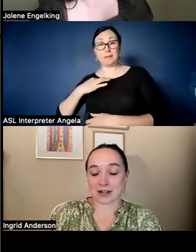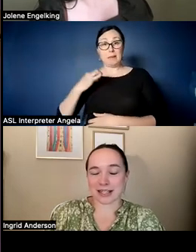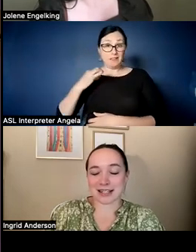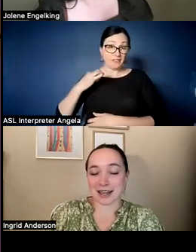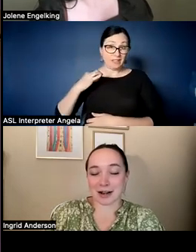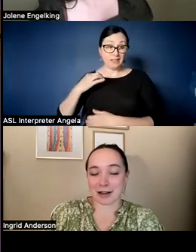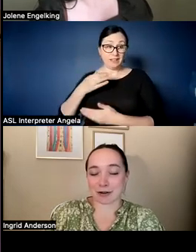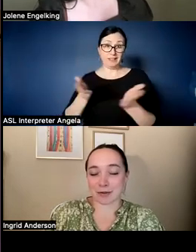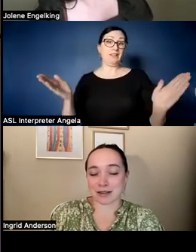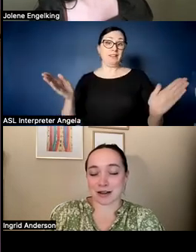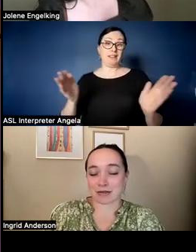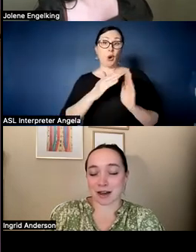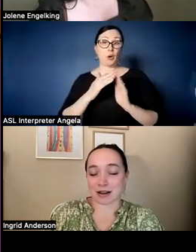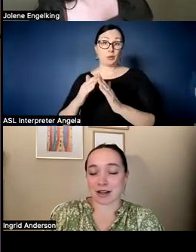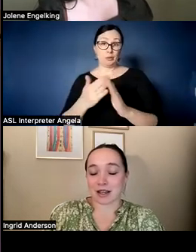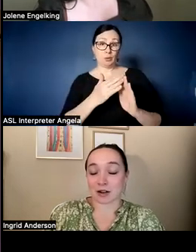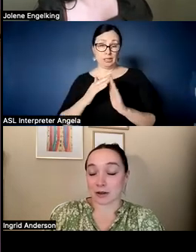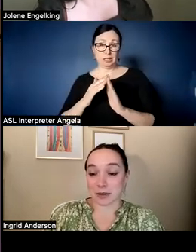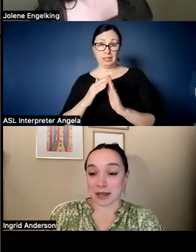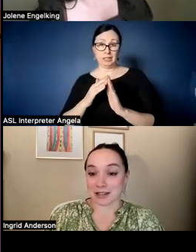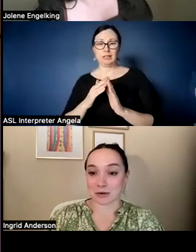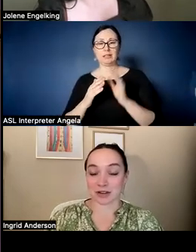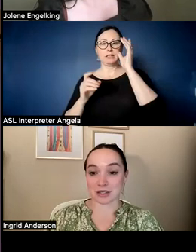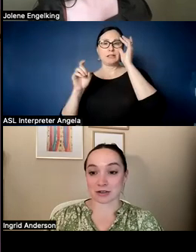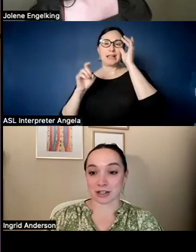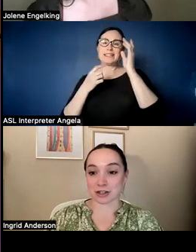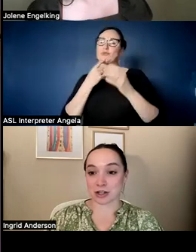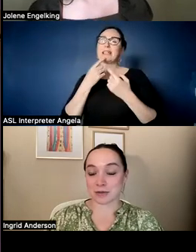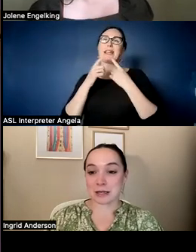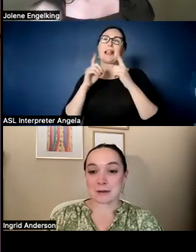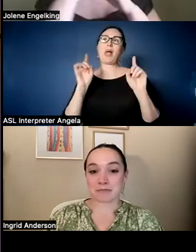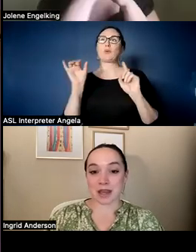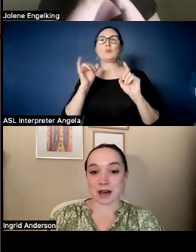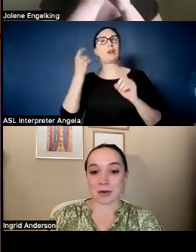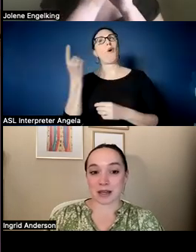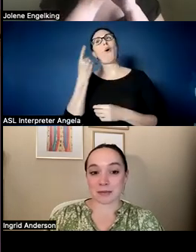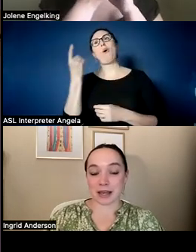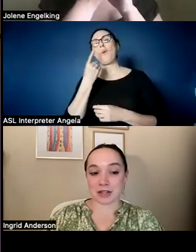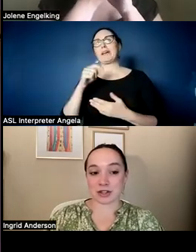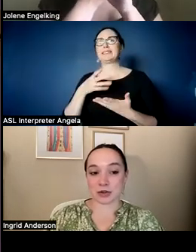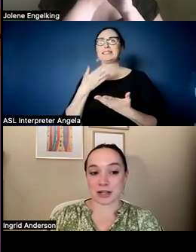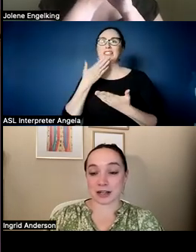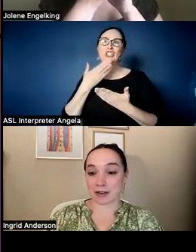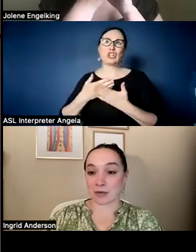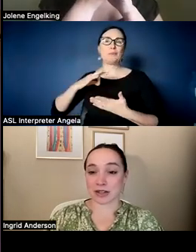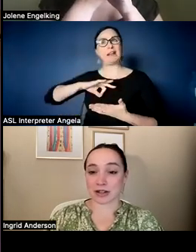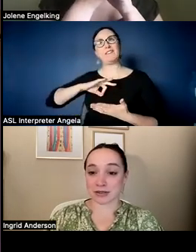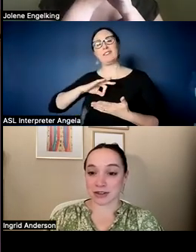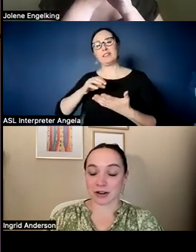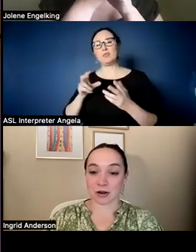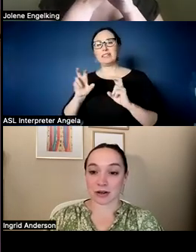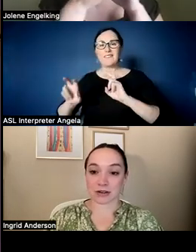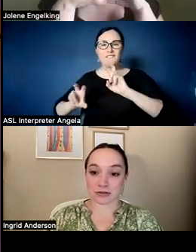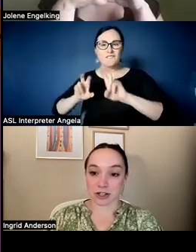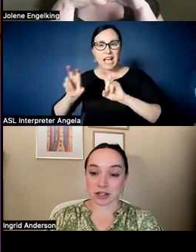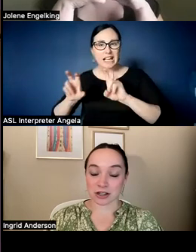even I just need to say it out loud for myself, that it always pays to invest in relationships. And it pays to identify where there's